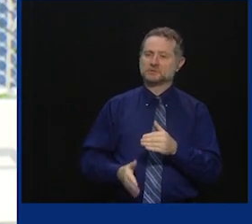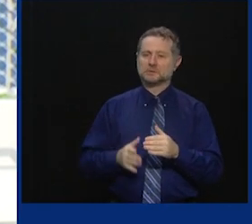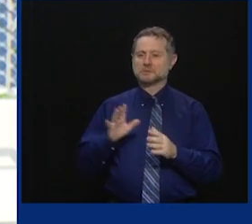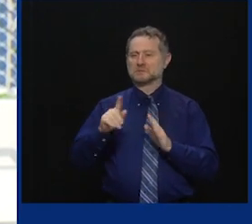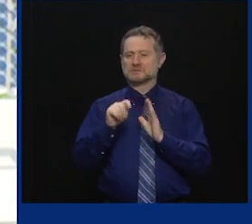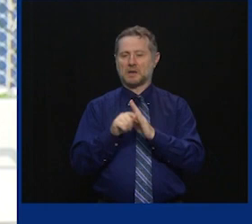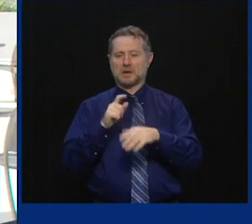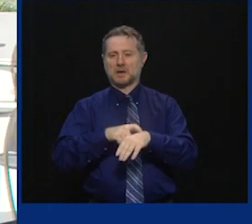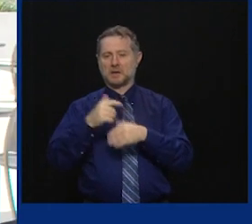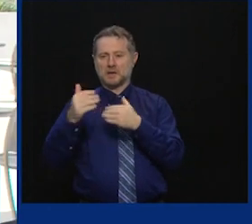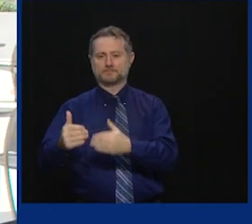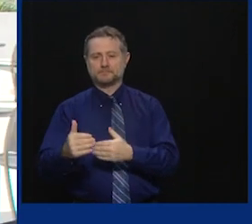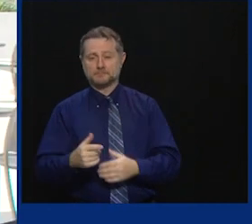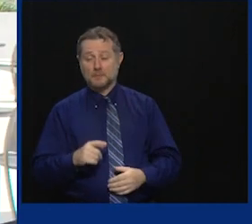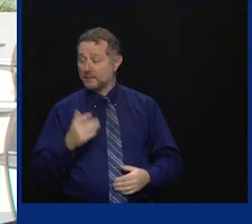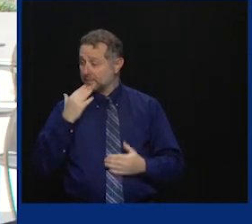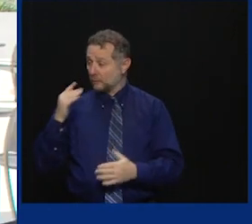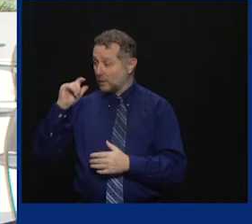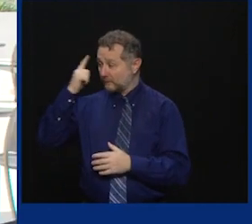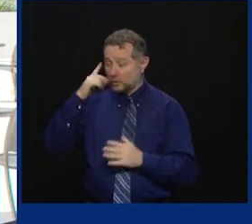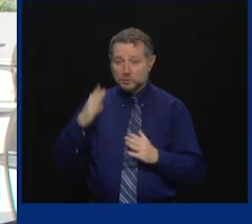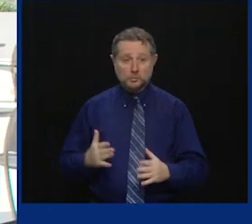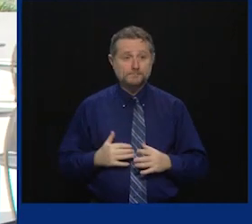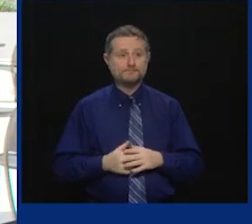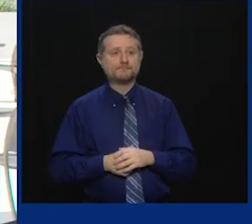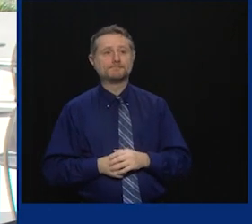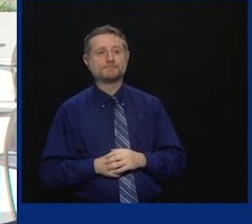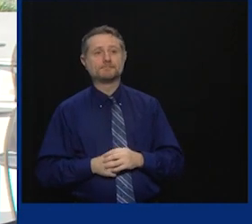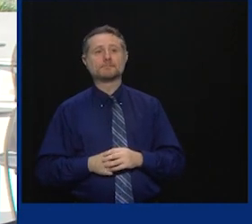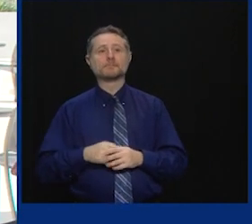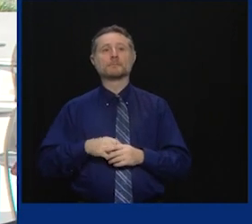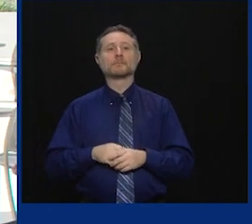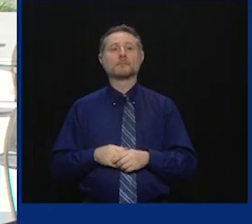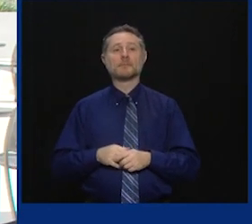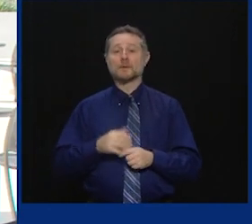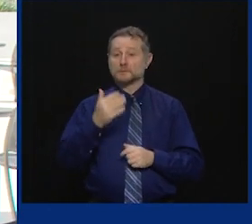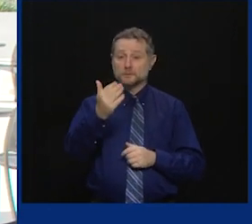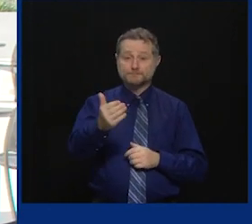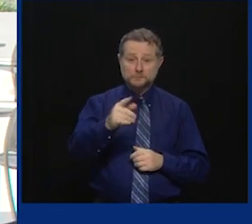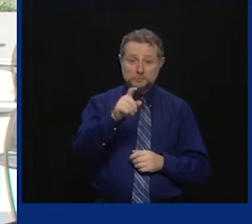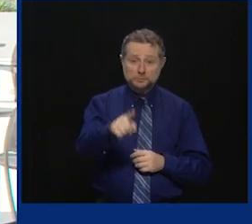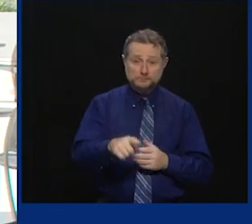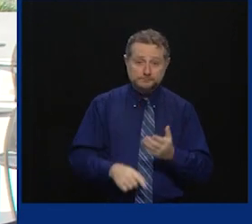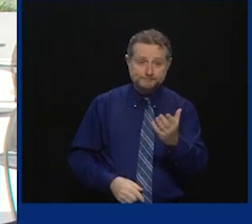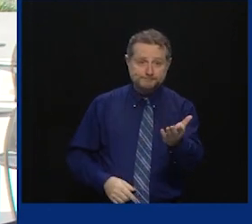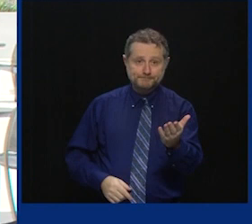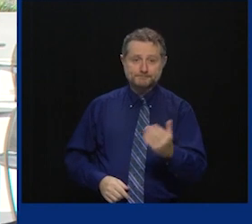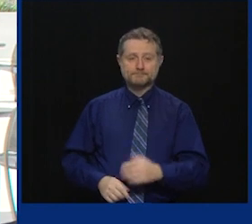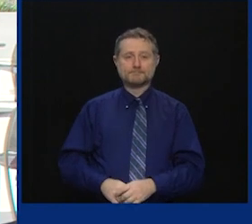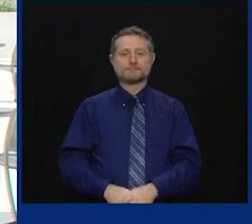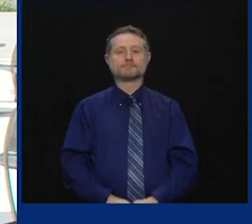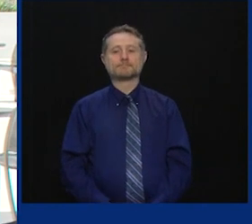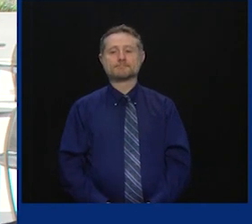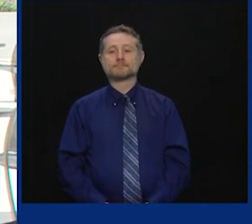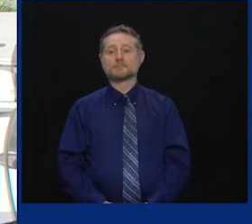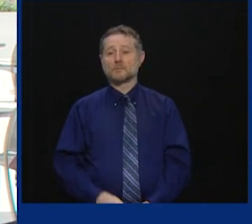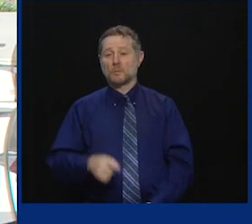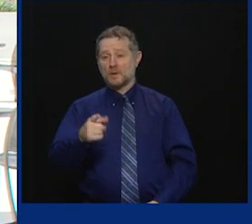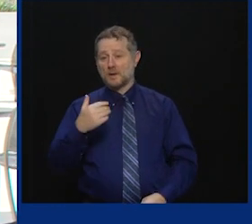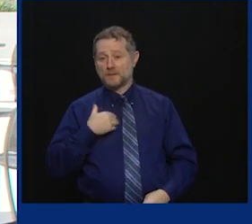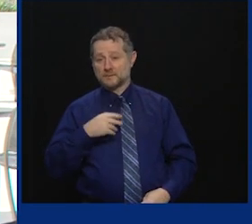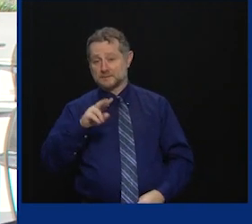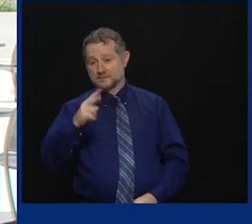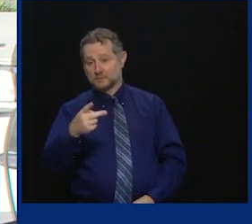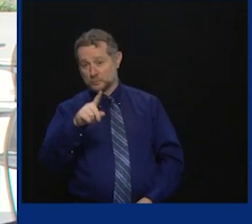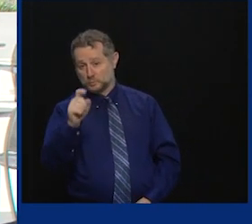Thank you, Governor. One more. You said you had two. Is anybody else going once, going twice? You get the last